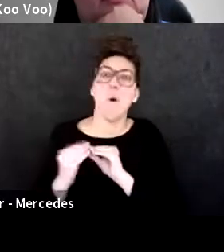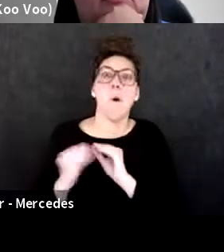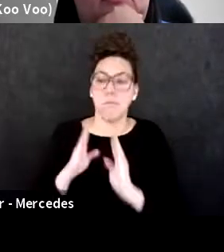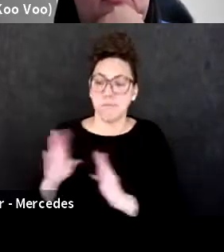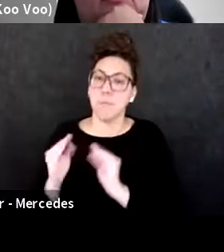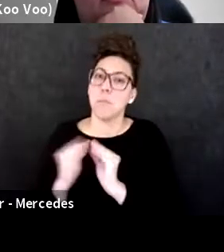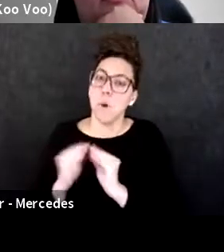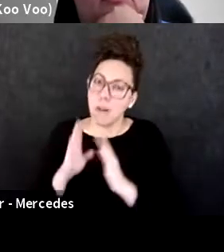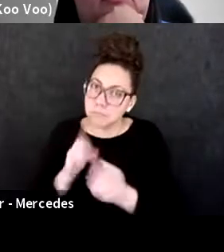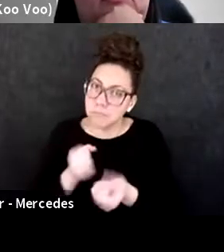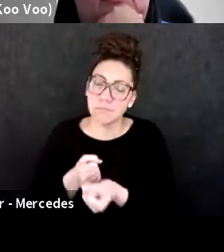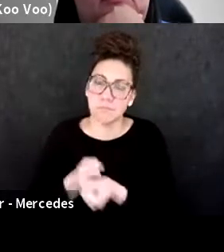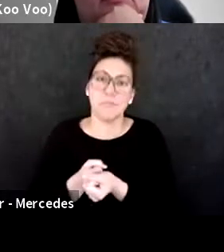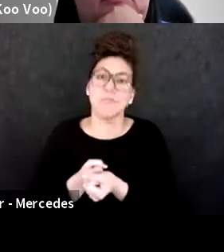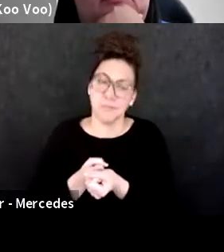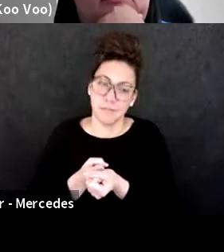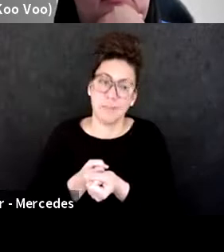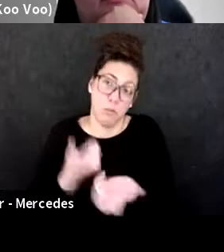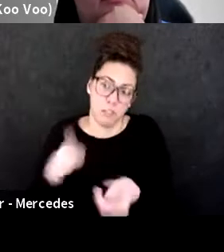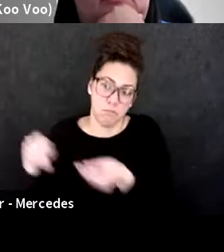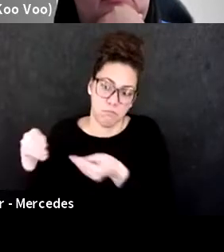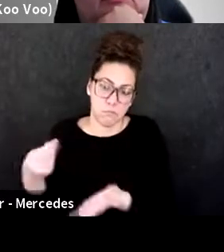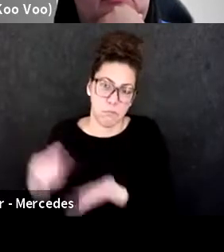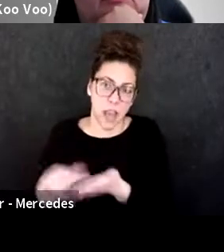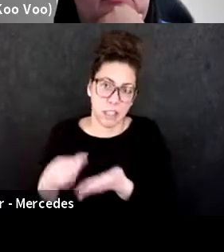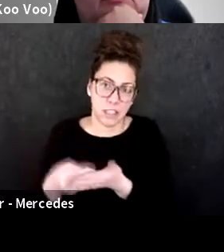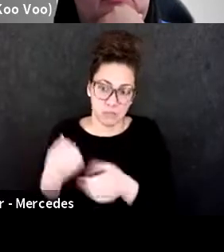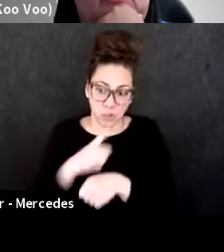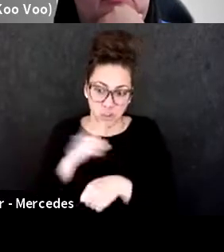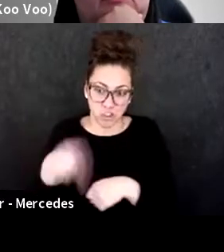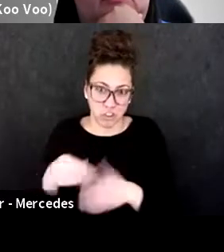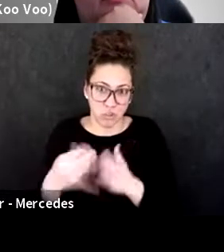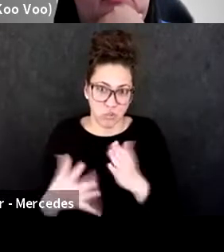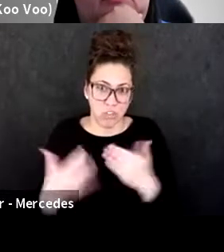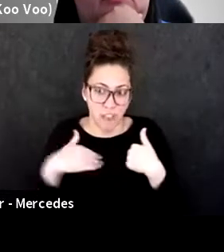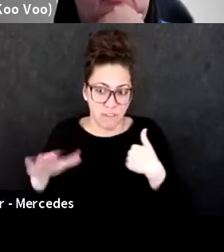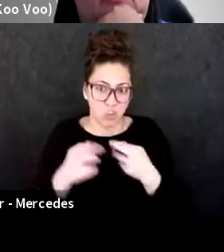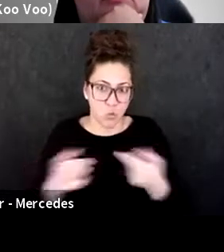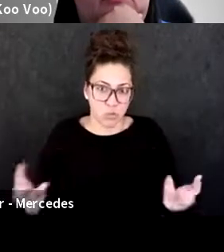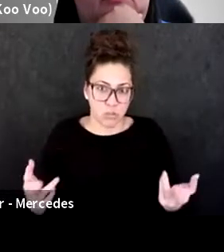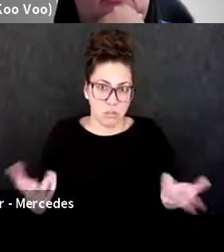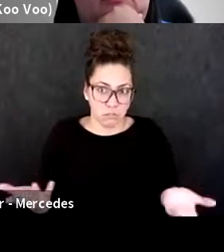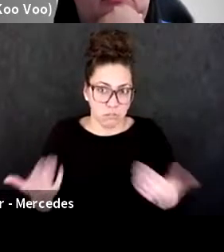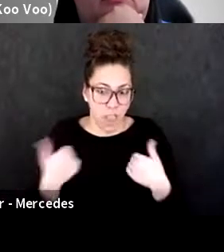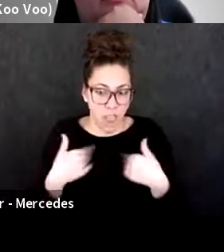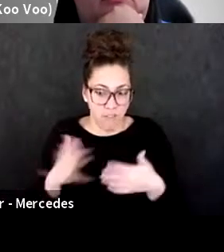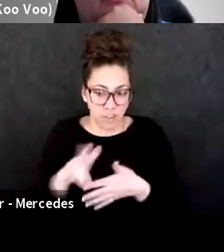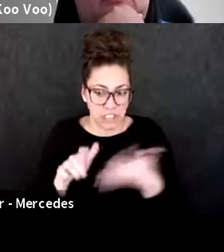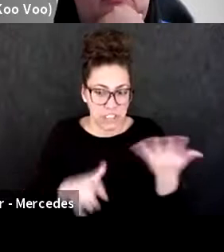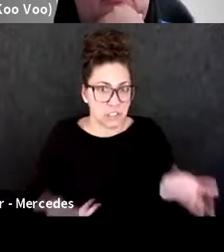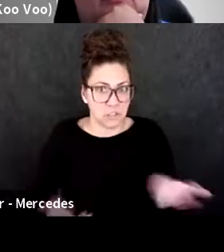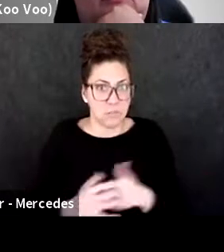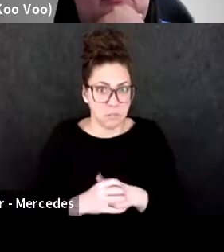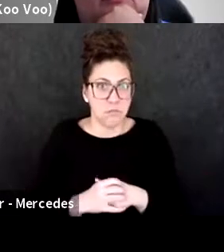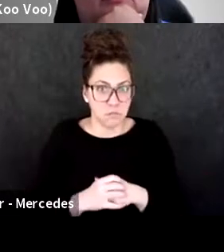and other groups to ensure that those students are getting the resources they need to improve